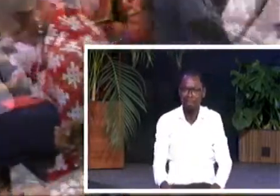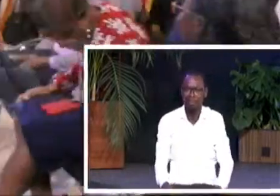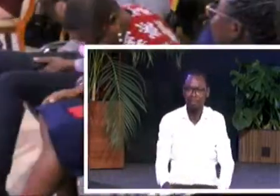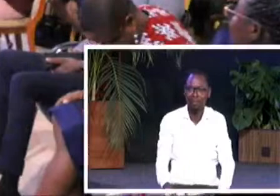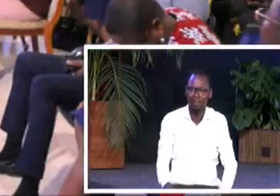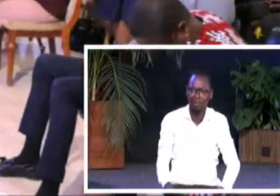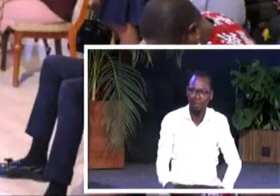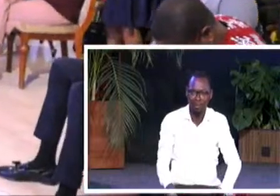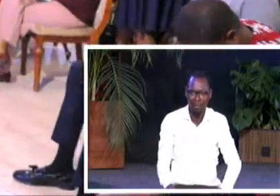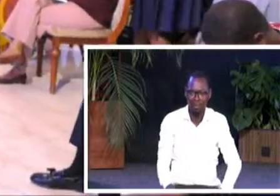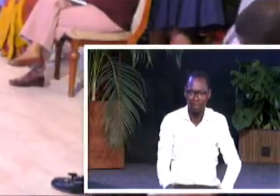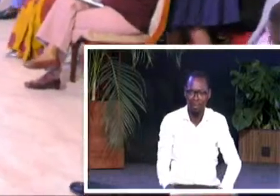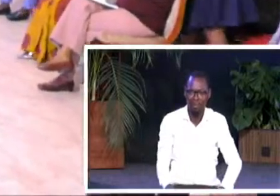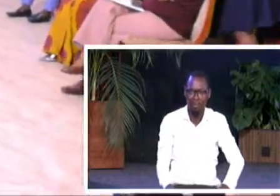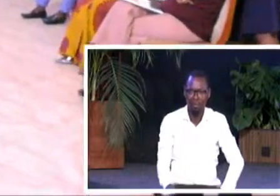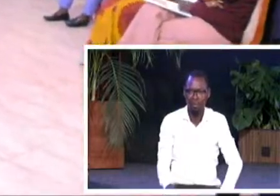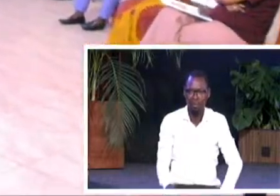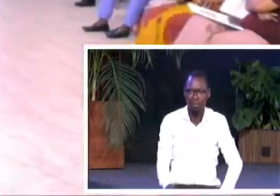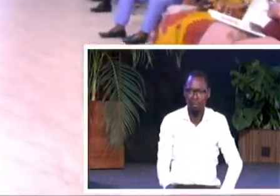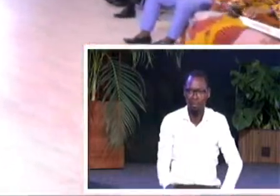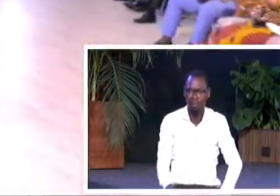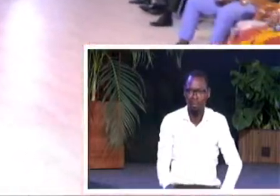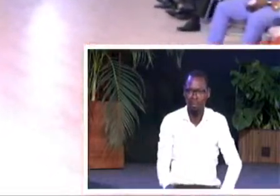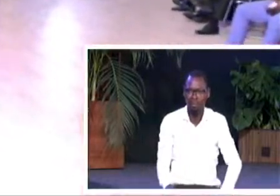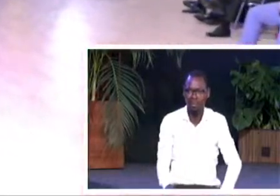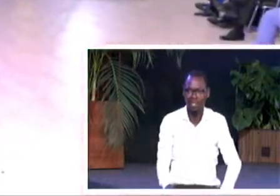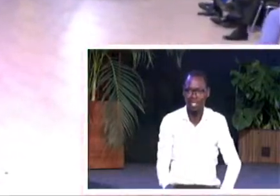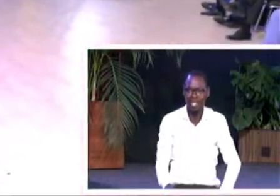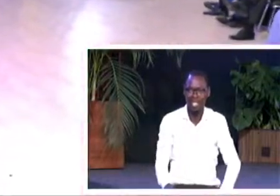All right, my job is just to give out this phone,